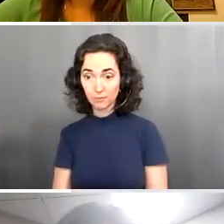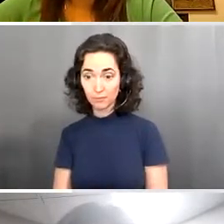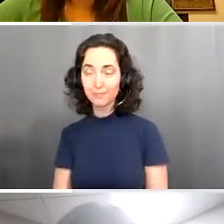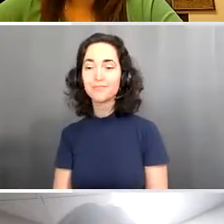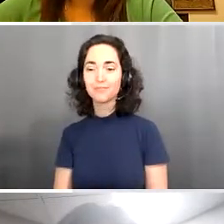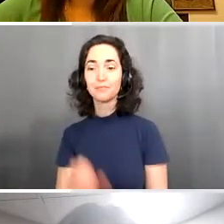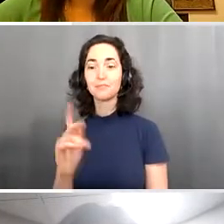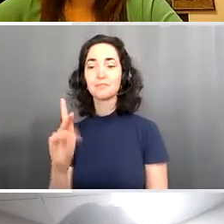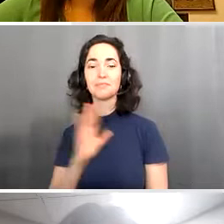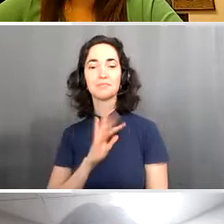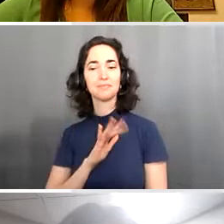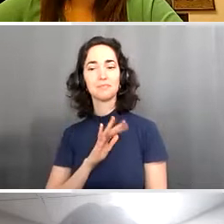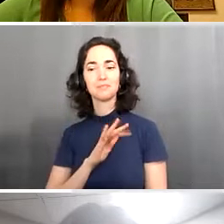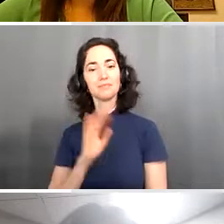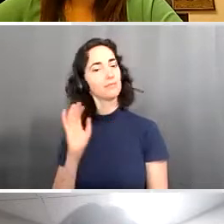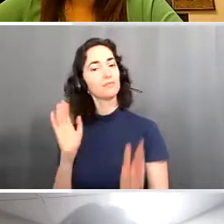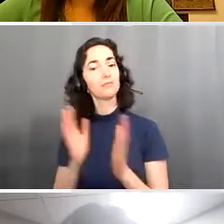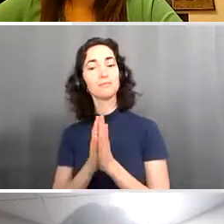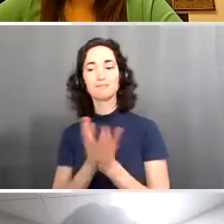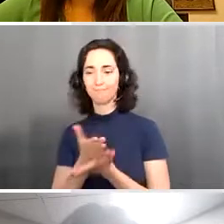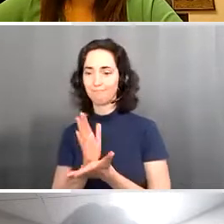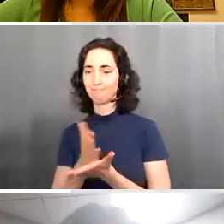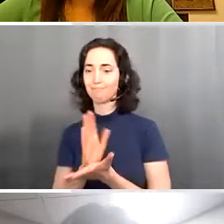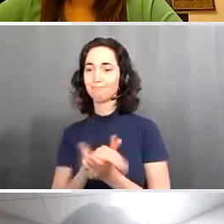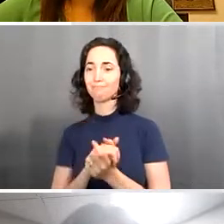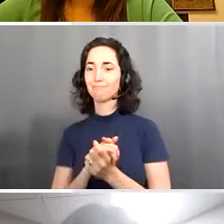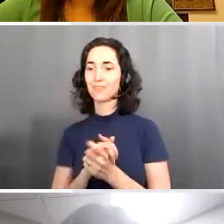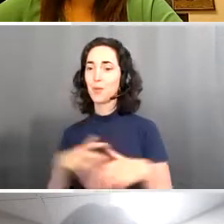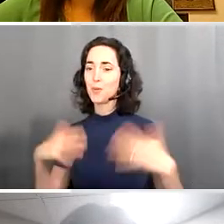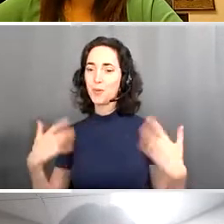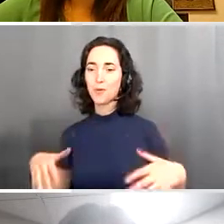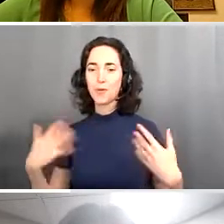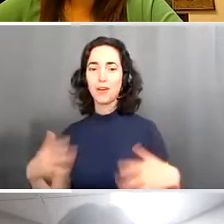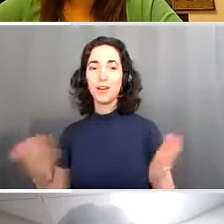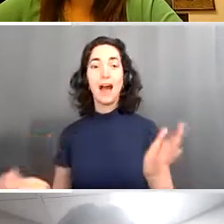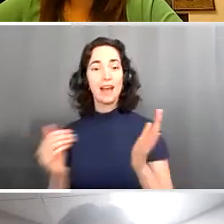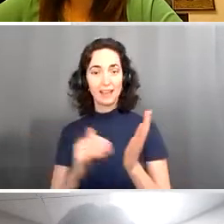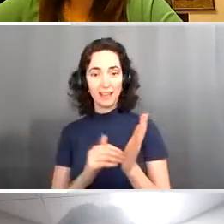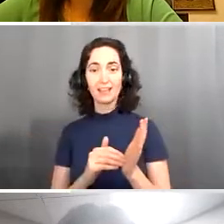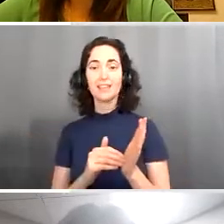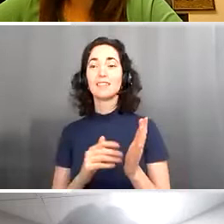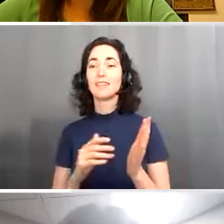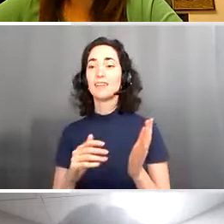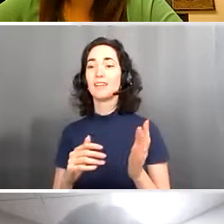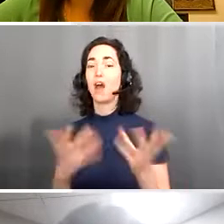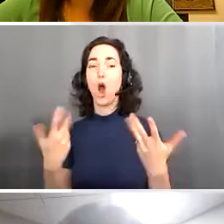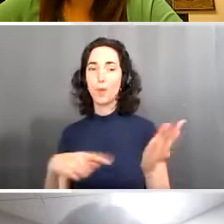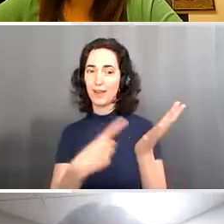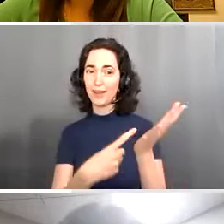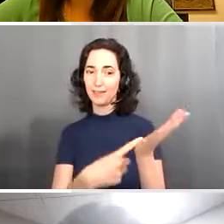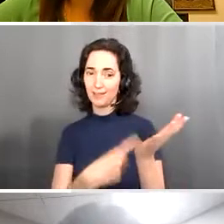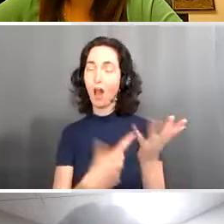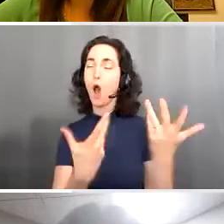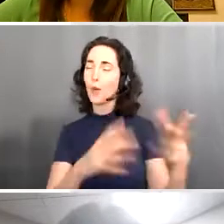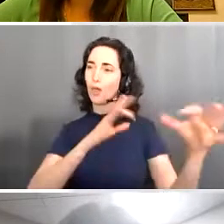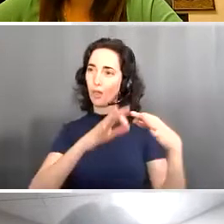Okay, excellent. All right. Well, boy, again, I know we've gone over, but I just want to say